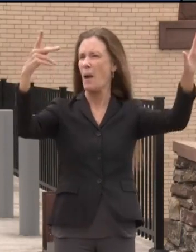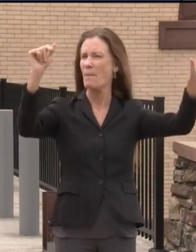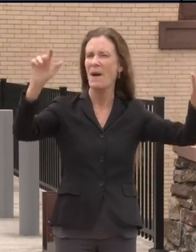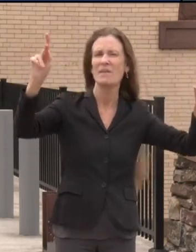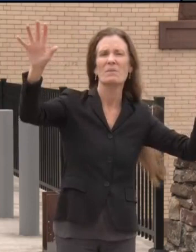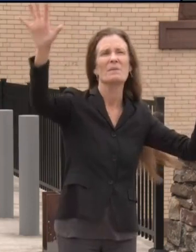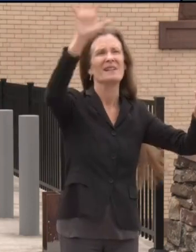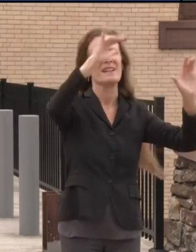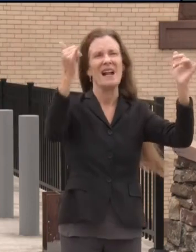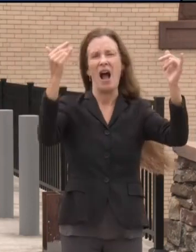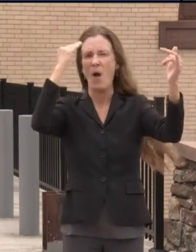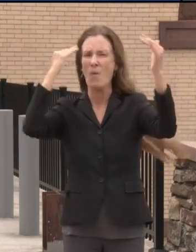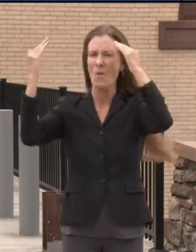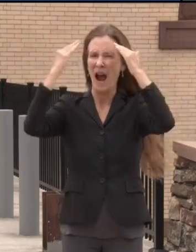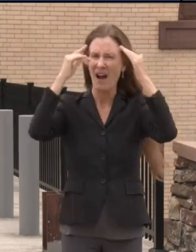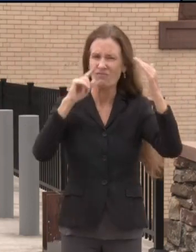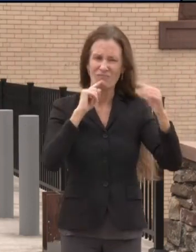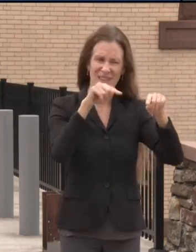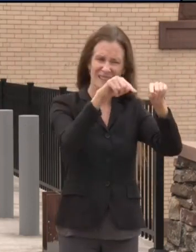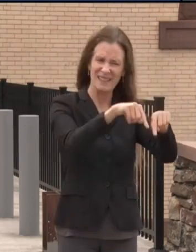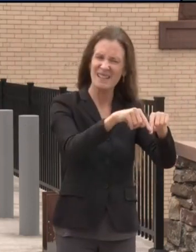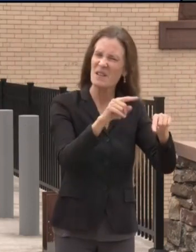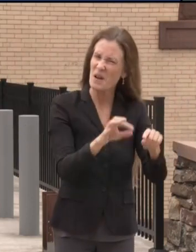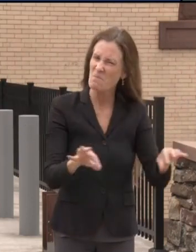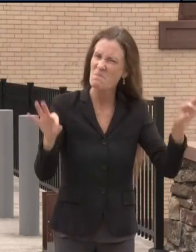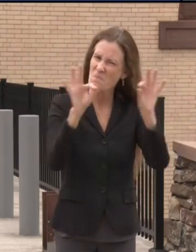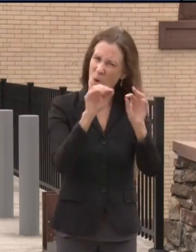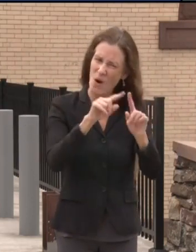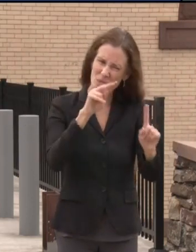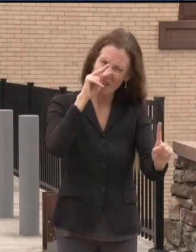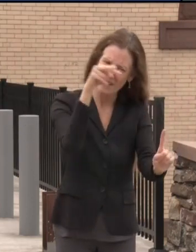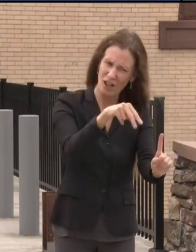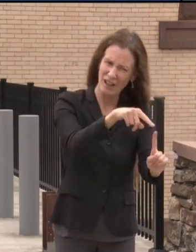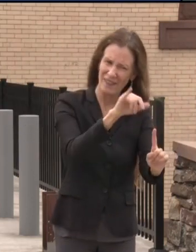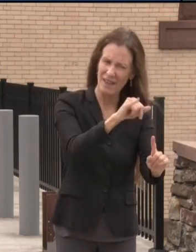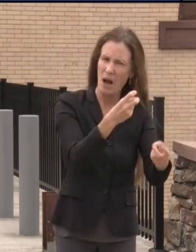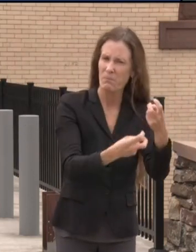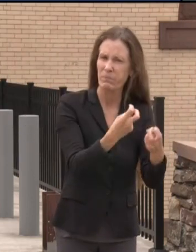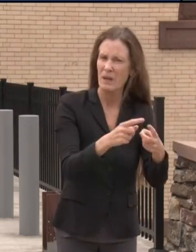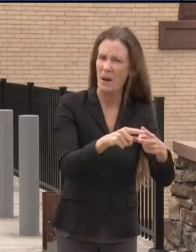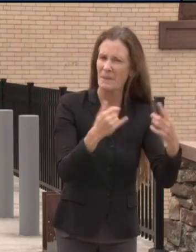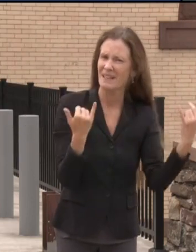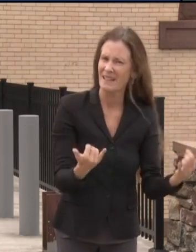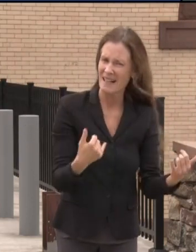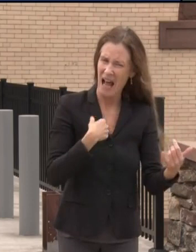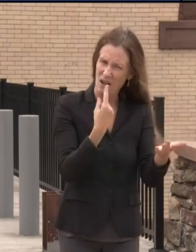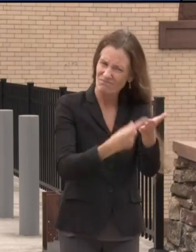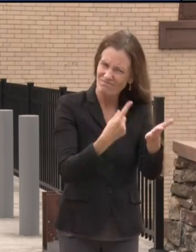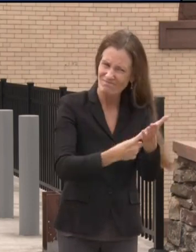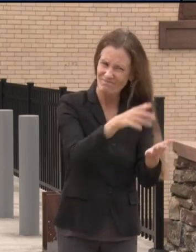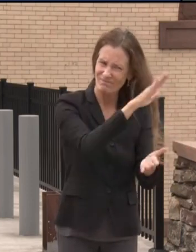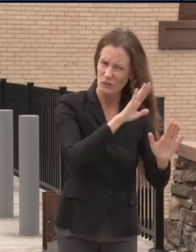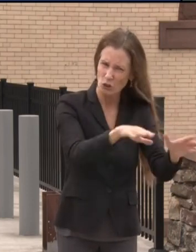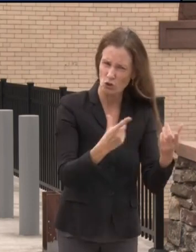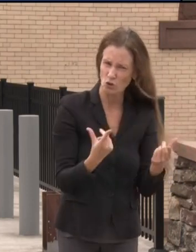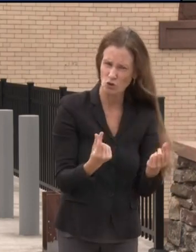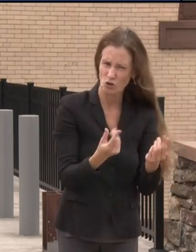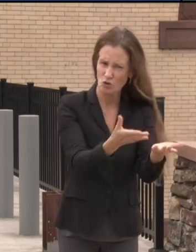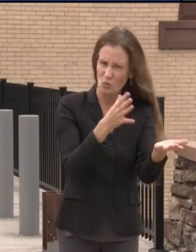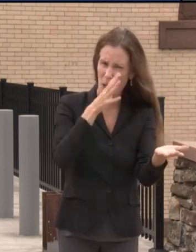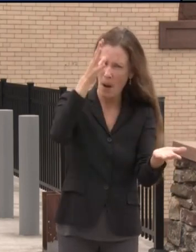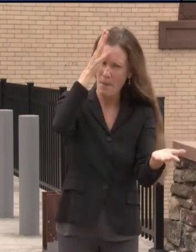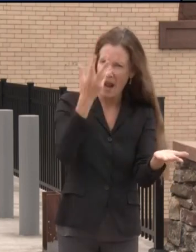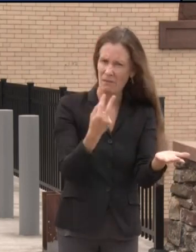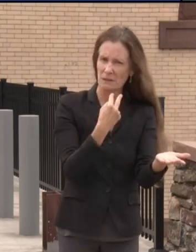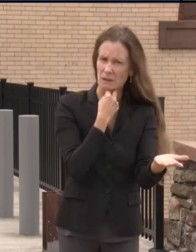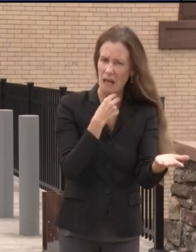that somebody cares about their situation, and somebody's focused on this situation, and that what we want to do is bring